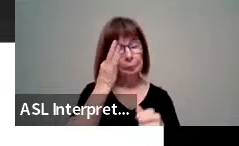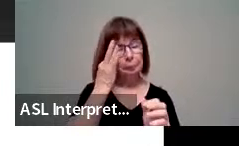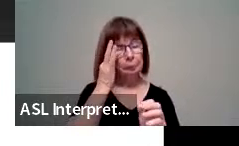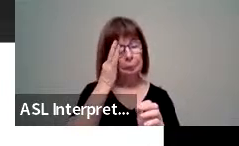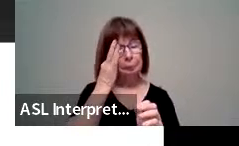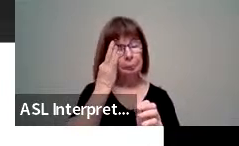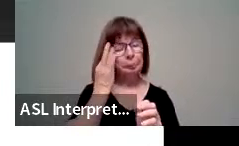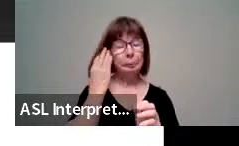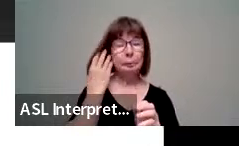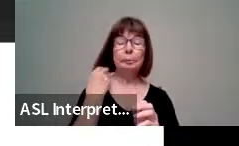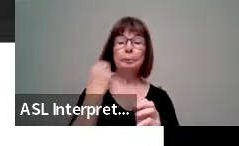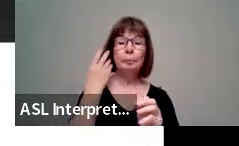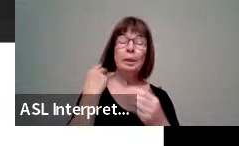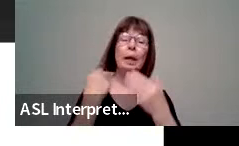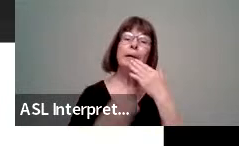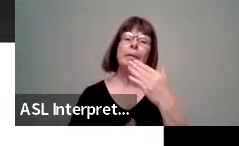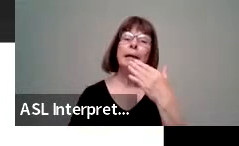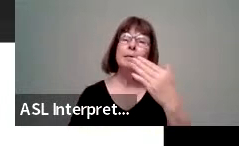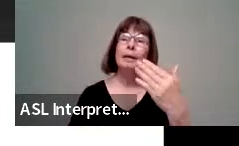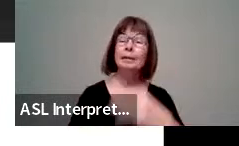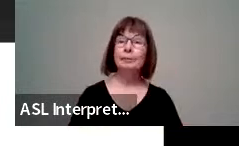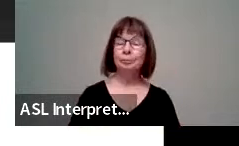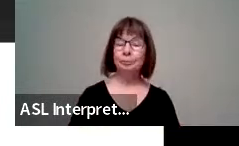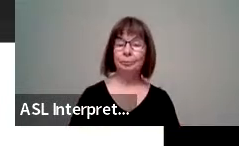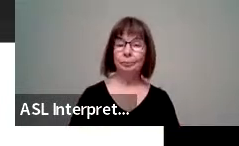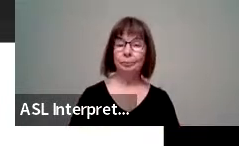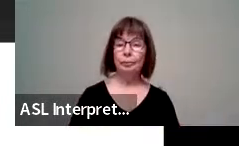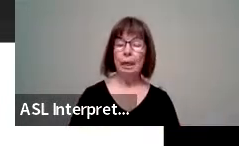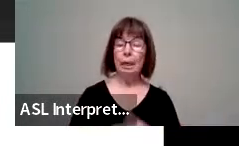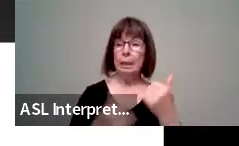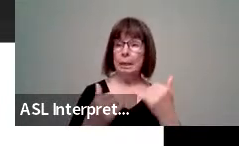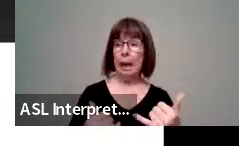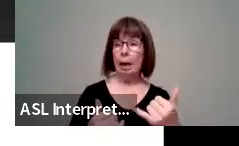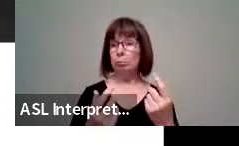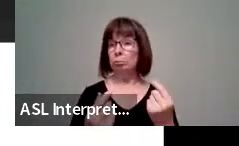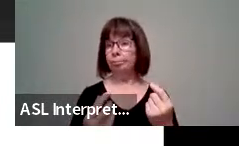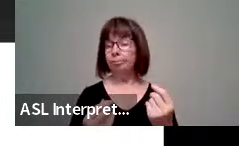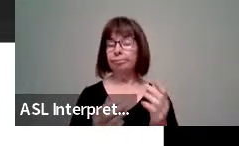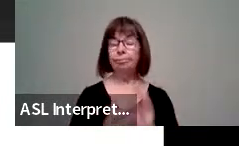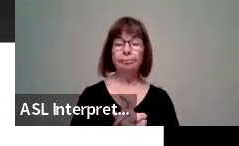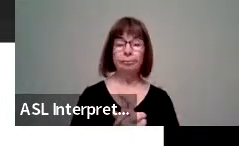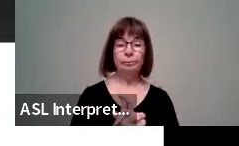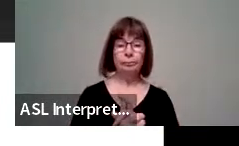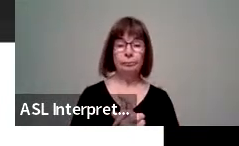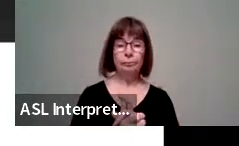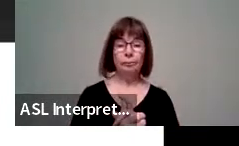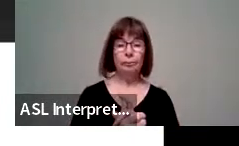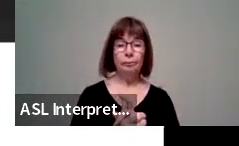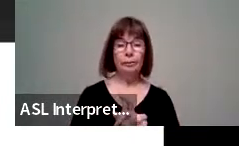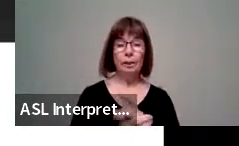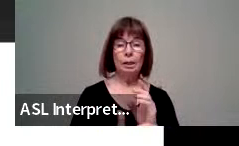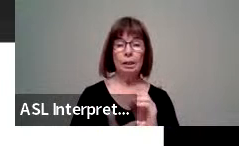Okay. Thank you, Dr. Dunn. I think now we're going to turn to, is this you, Dr. Moss?